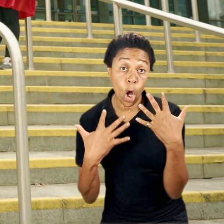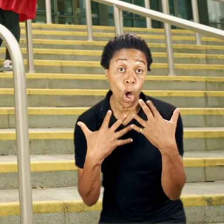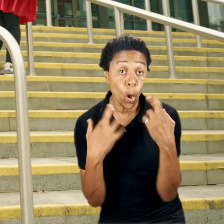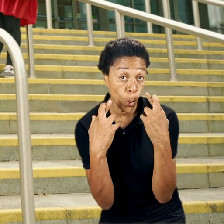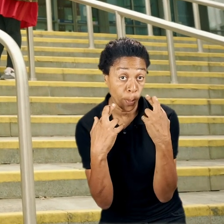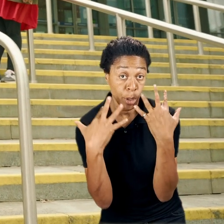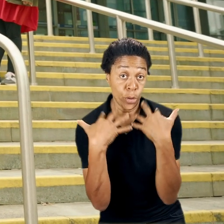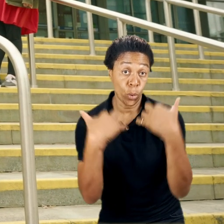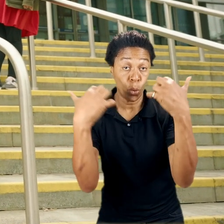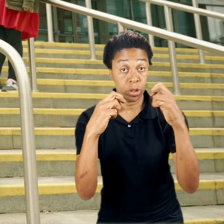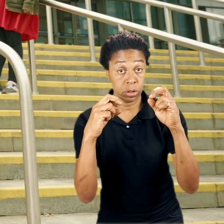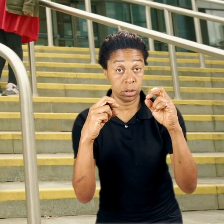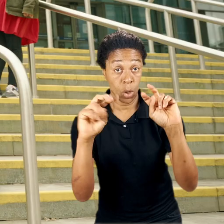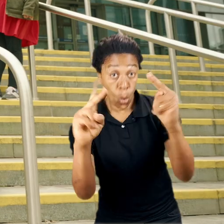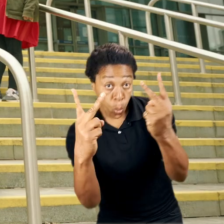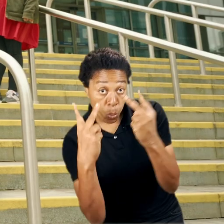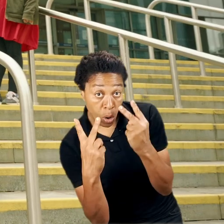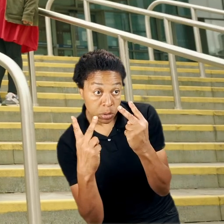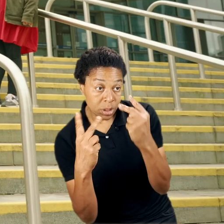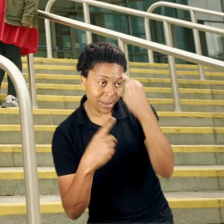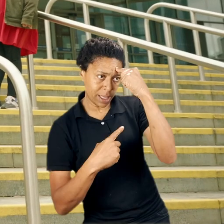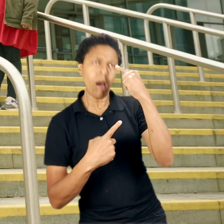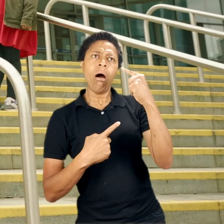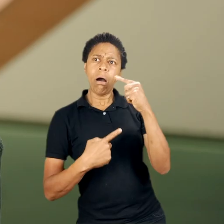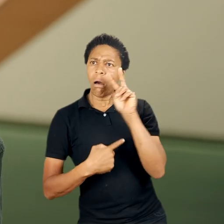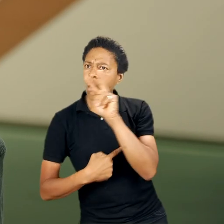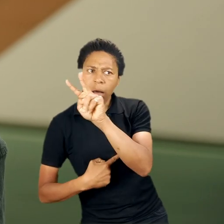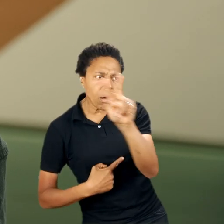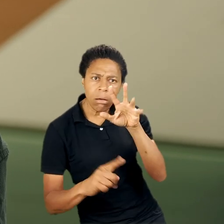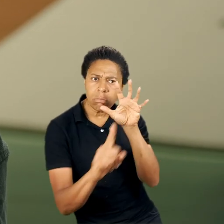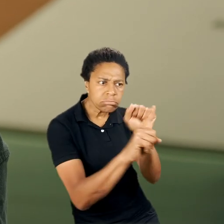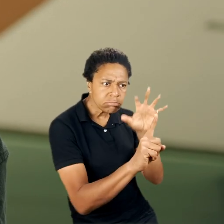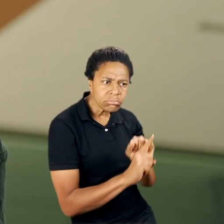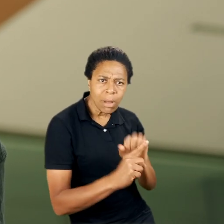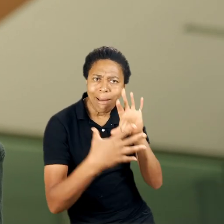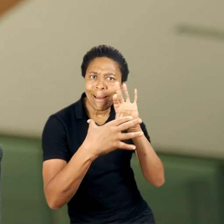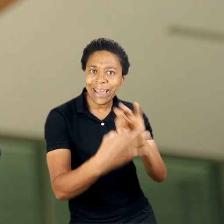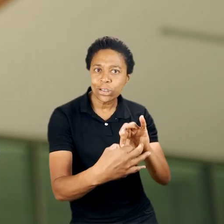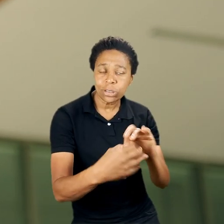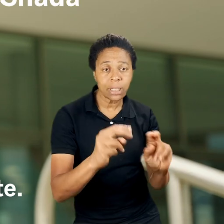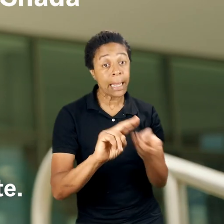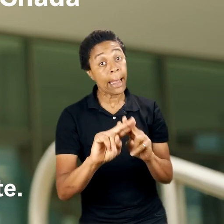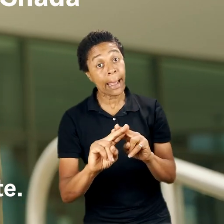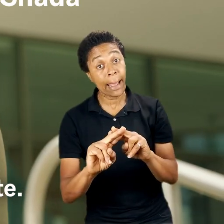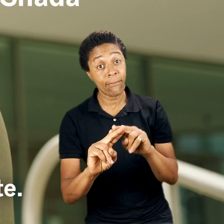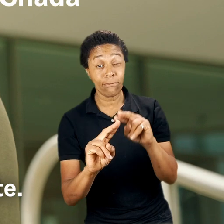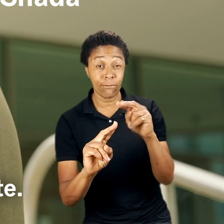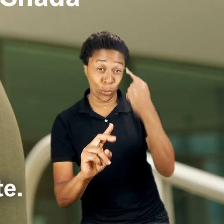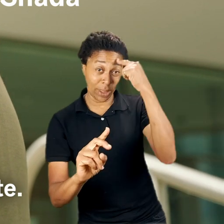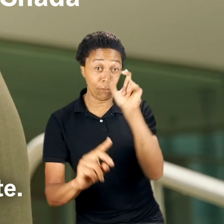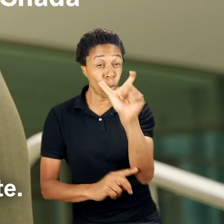audience will take away knowledge connections and action through my three words you are heard listen